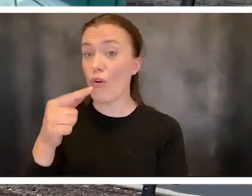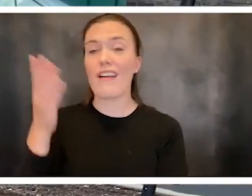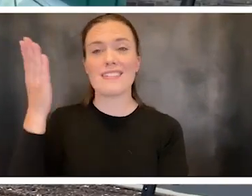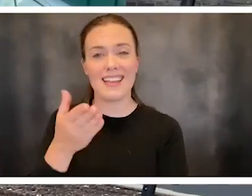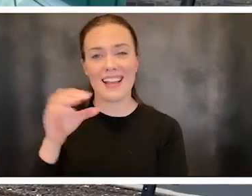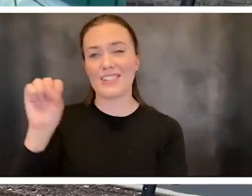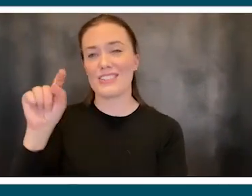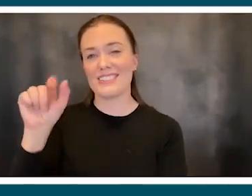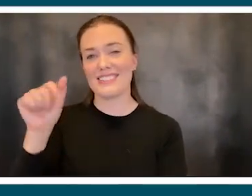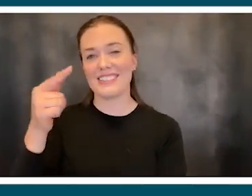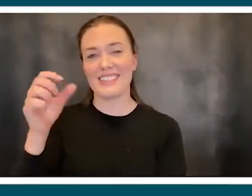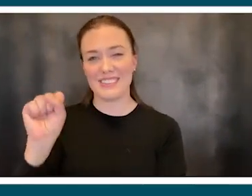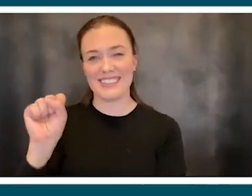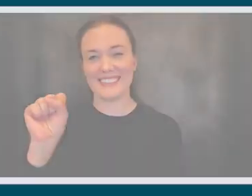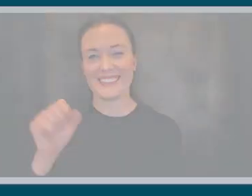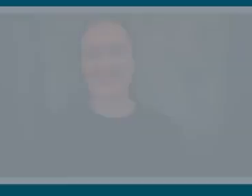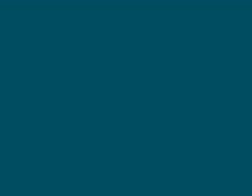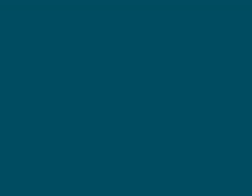njtheateralliance.org/stages.